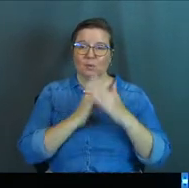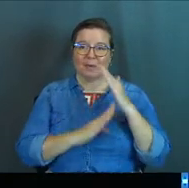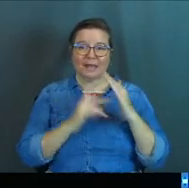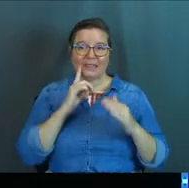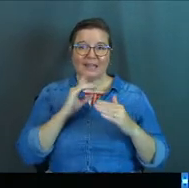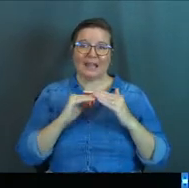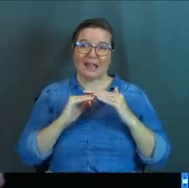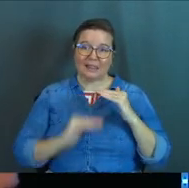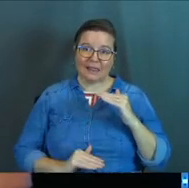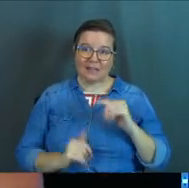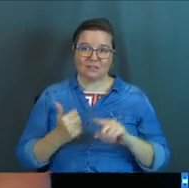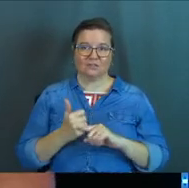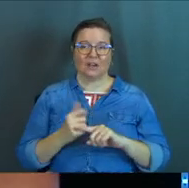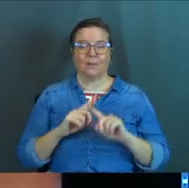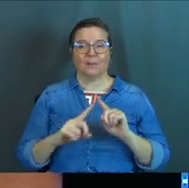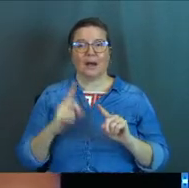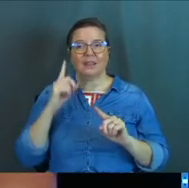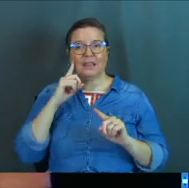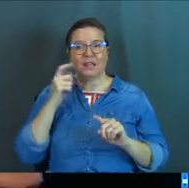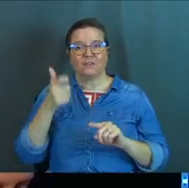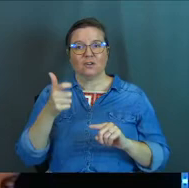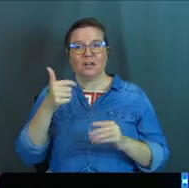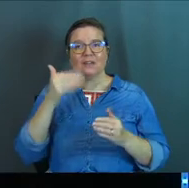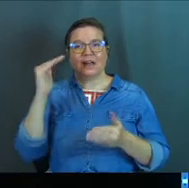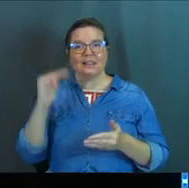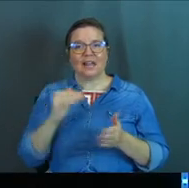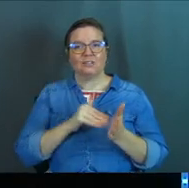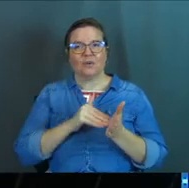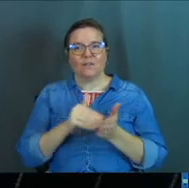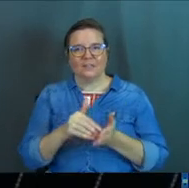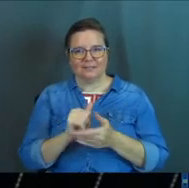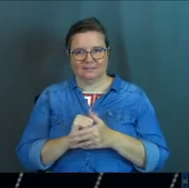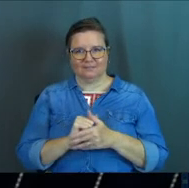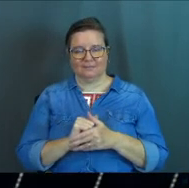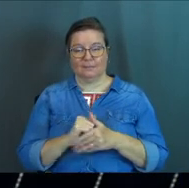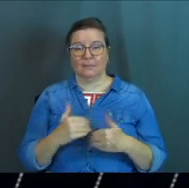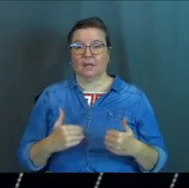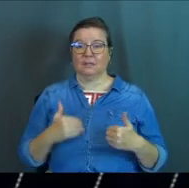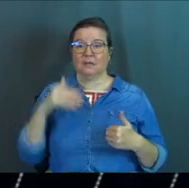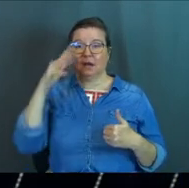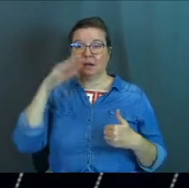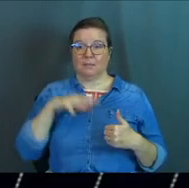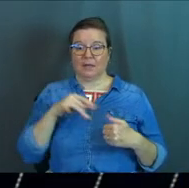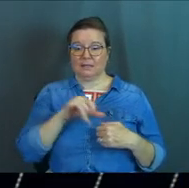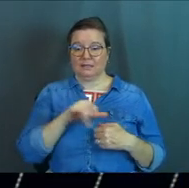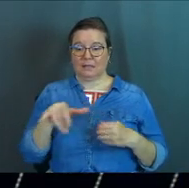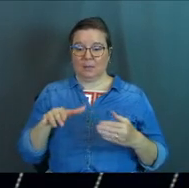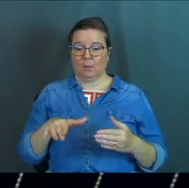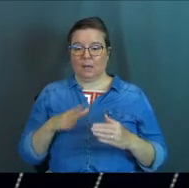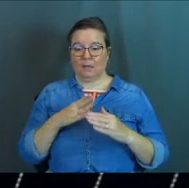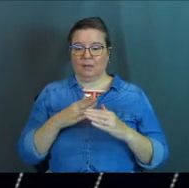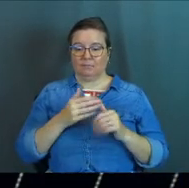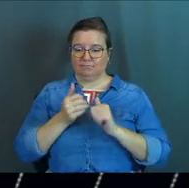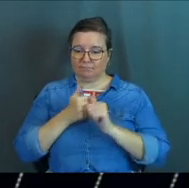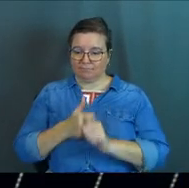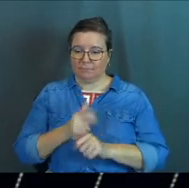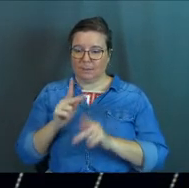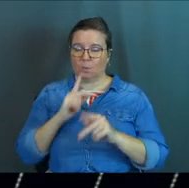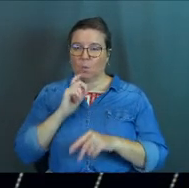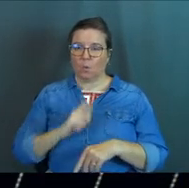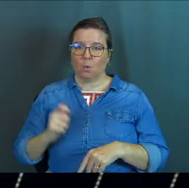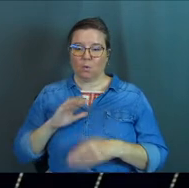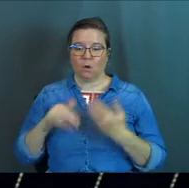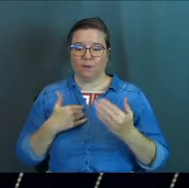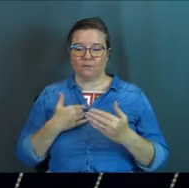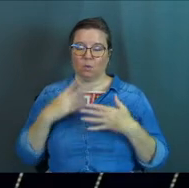less of yourself, it's thinking of yourself less. 1 Peter 5:5 says, young men, In the same way, be submissive to those who are older, and